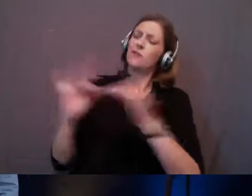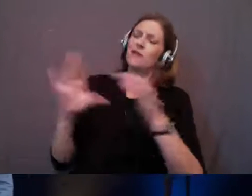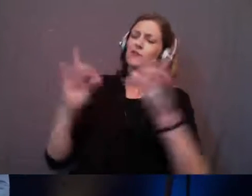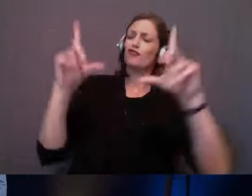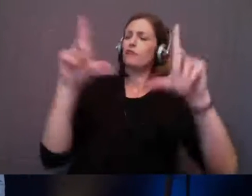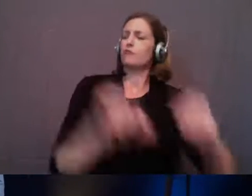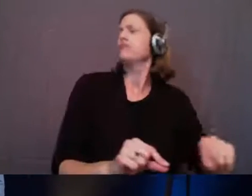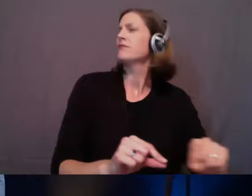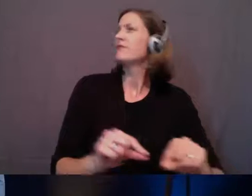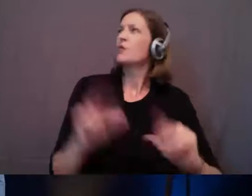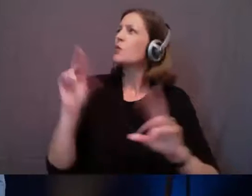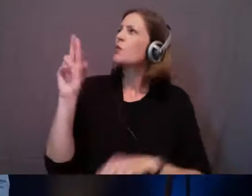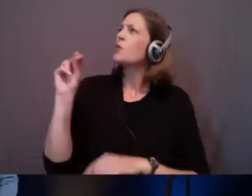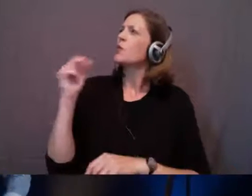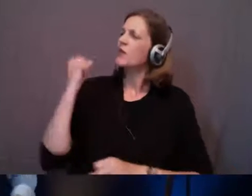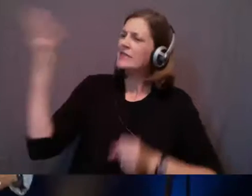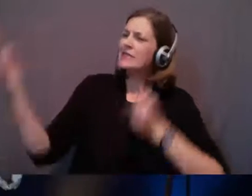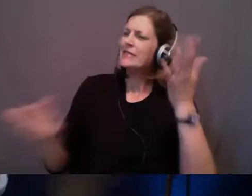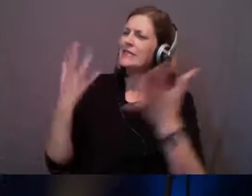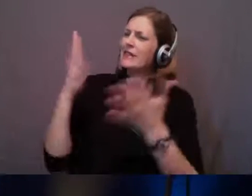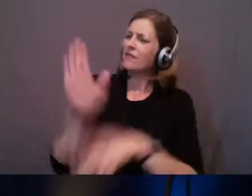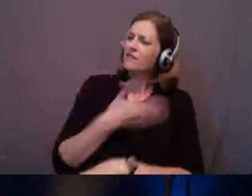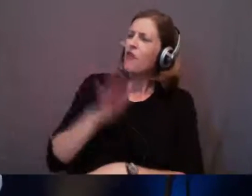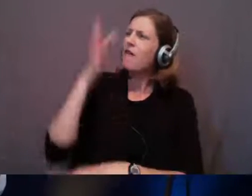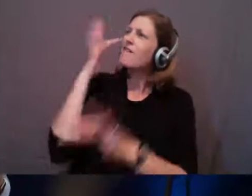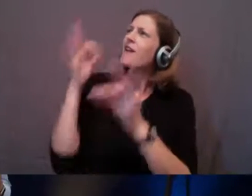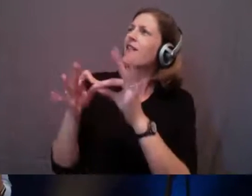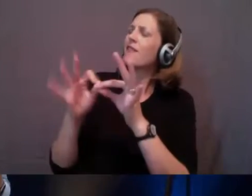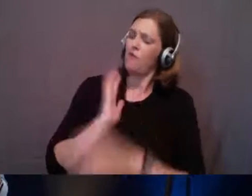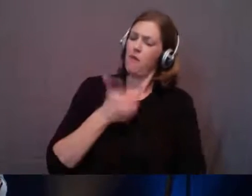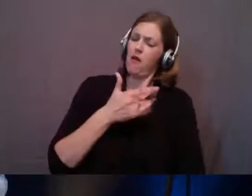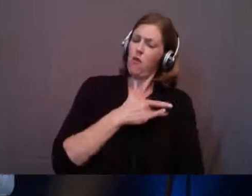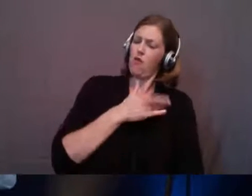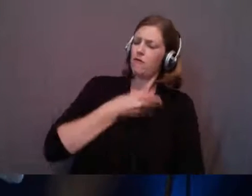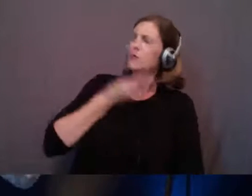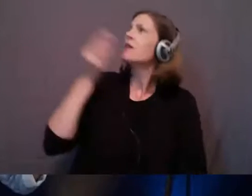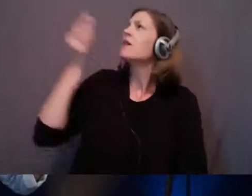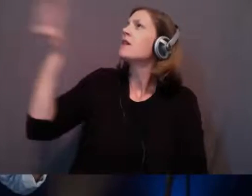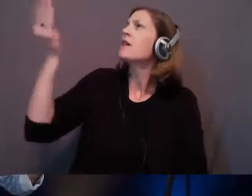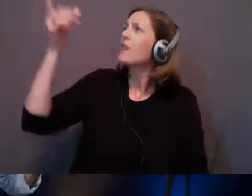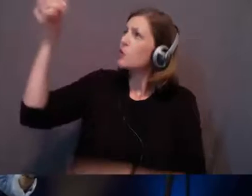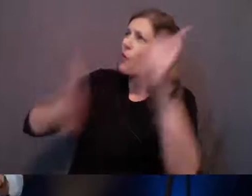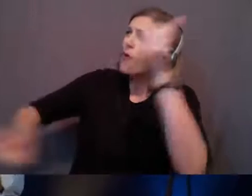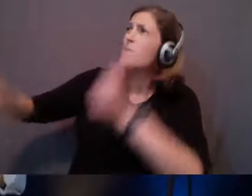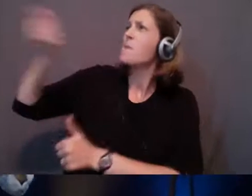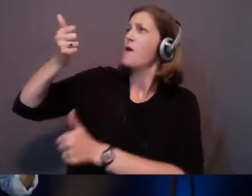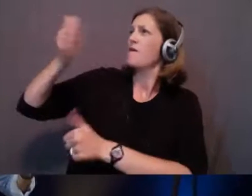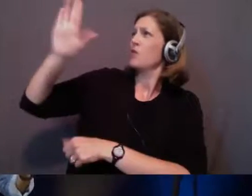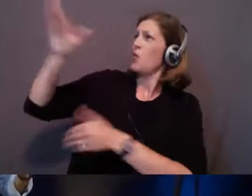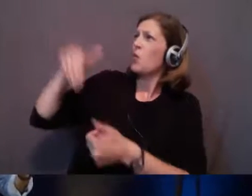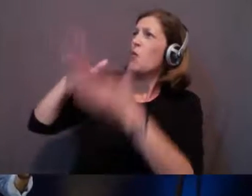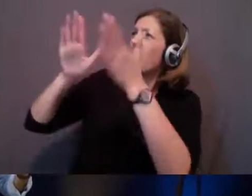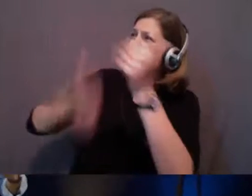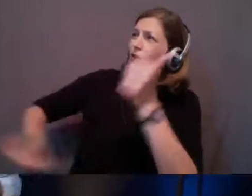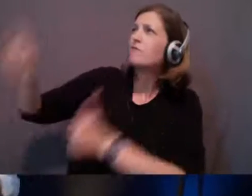sing it as a song of faith from our heart to you, that you are above us and your ways are above